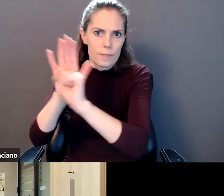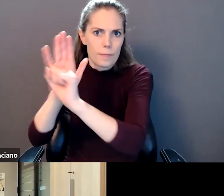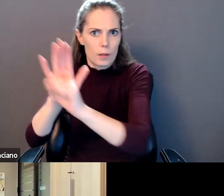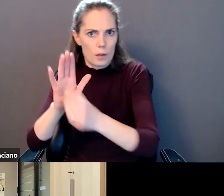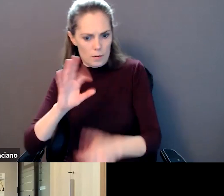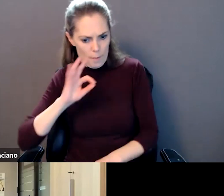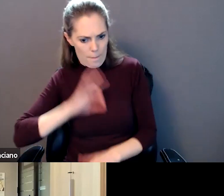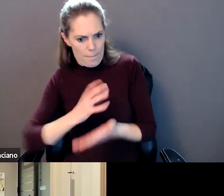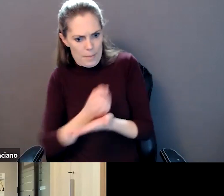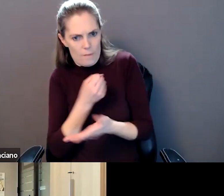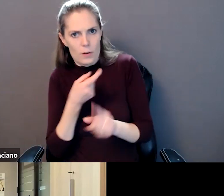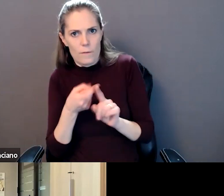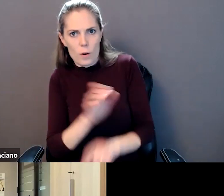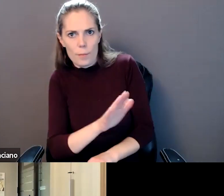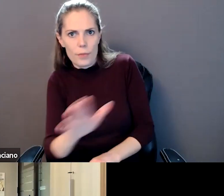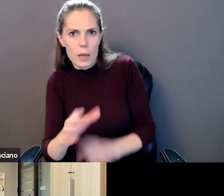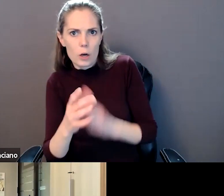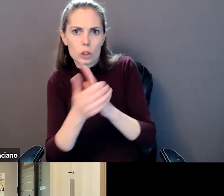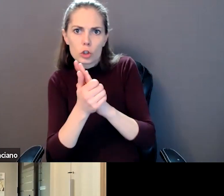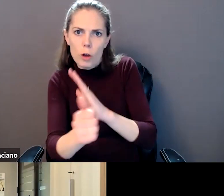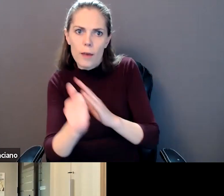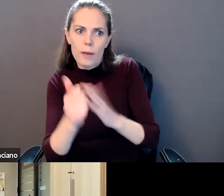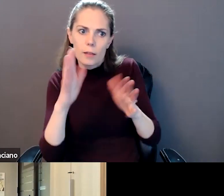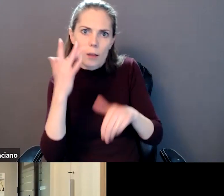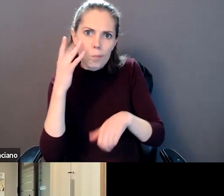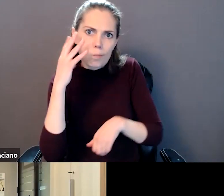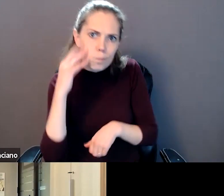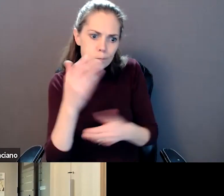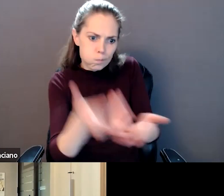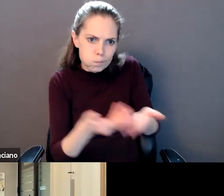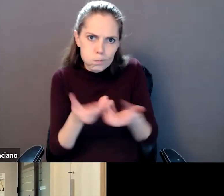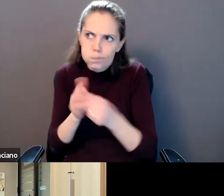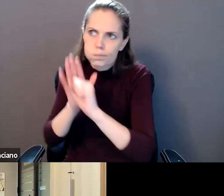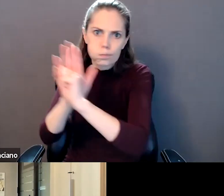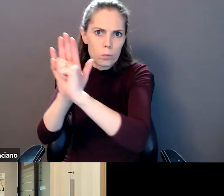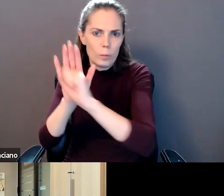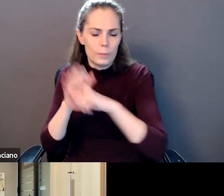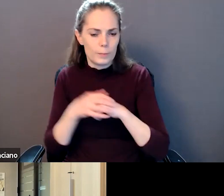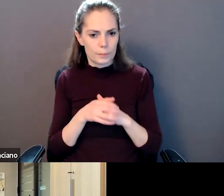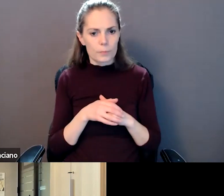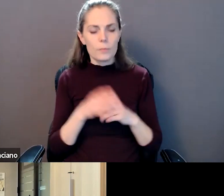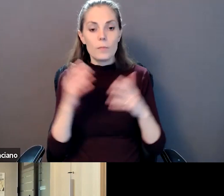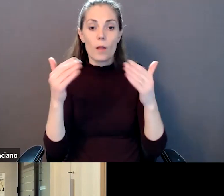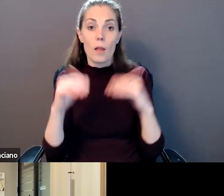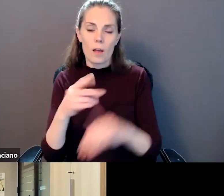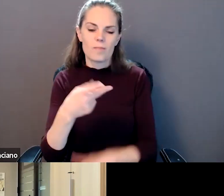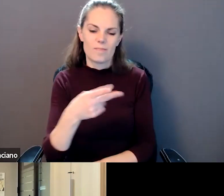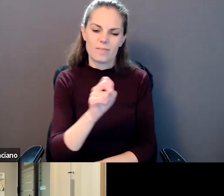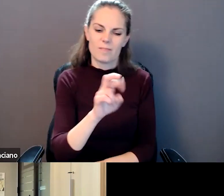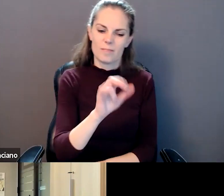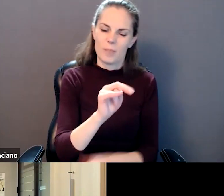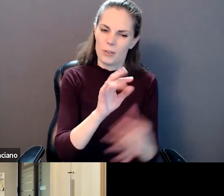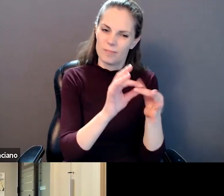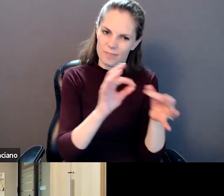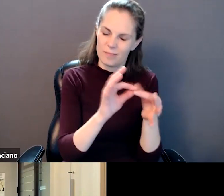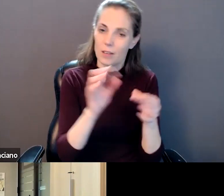by these members. At a time when our country's economy is facing increasing challenges, as Perrin pointed out, and when the world is facing